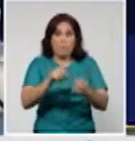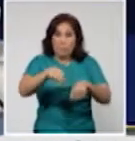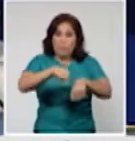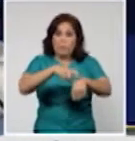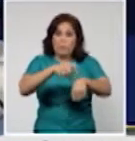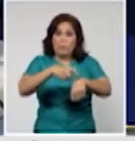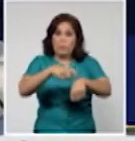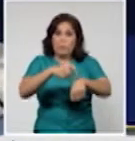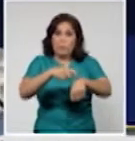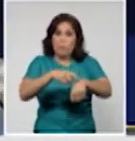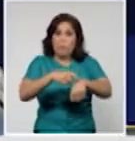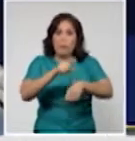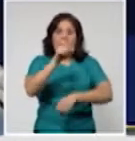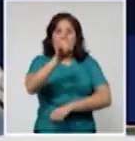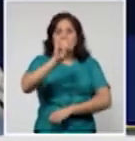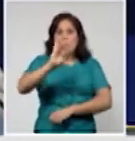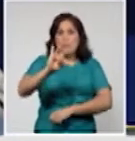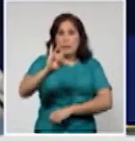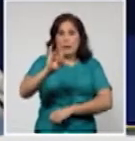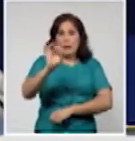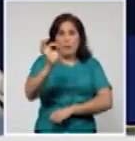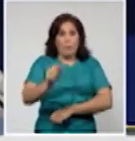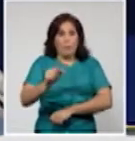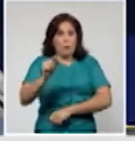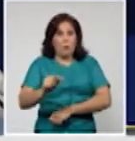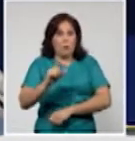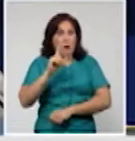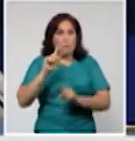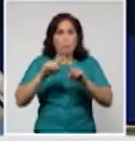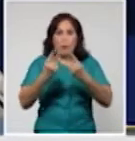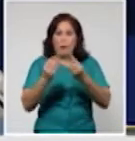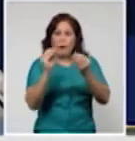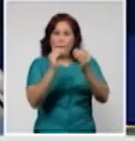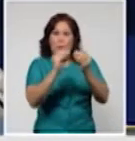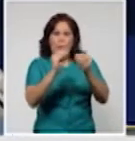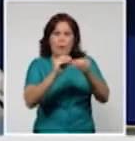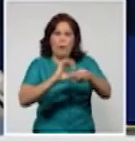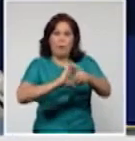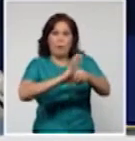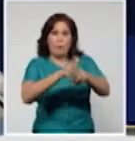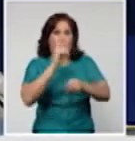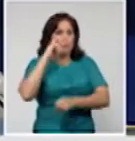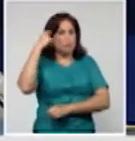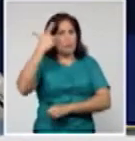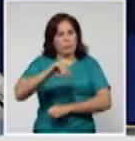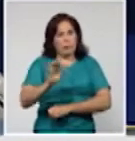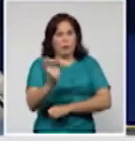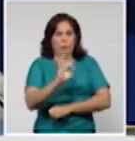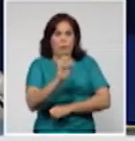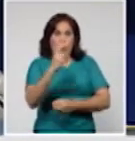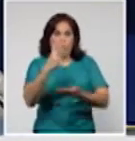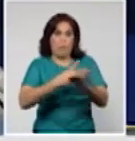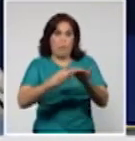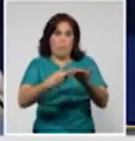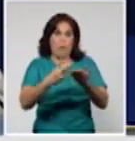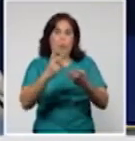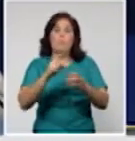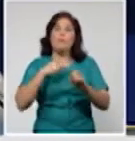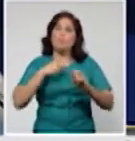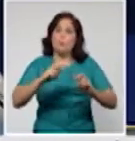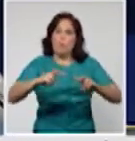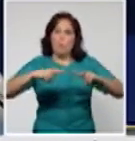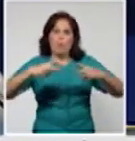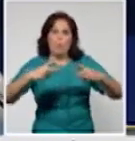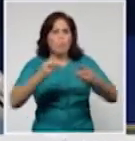source of infection linked to 17 is still being investigated. Yesterday, 17